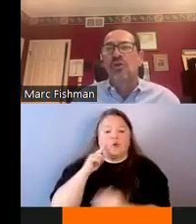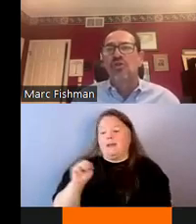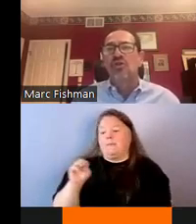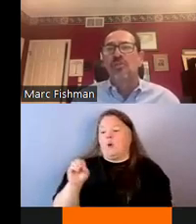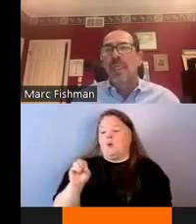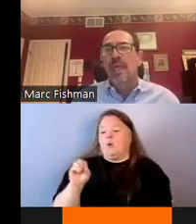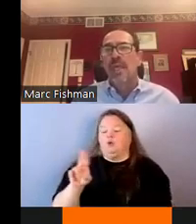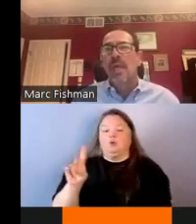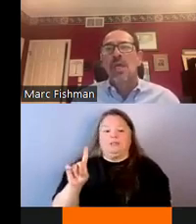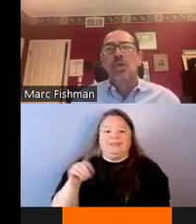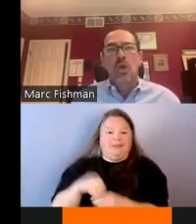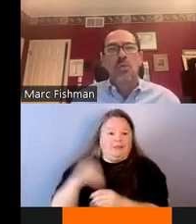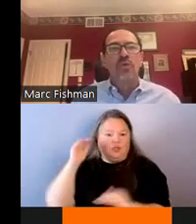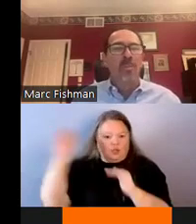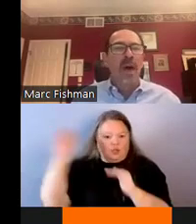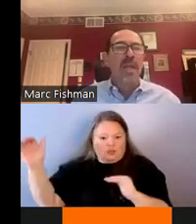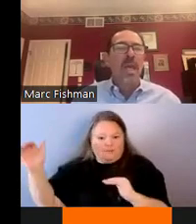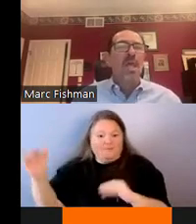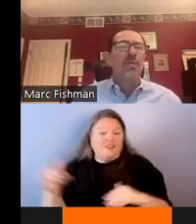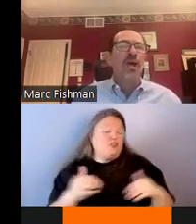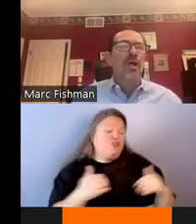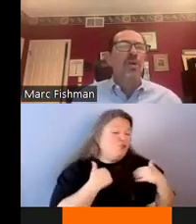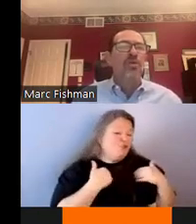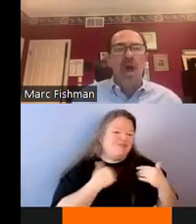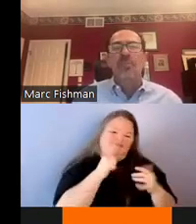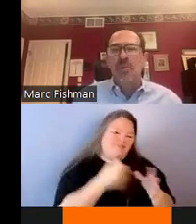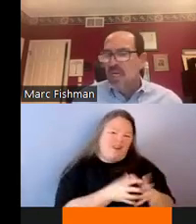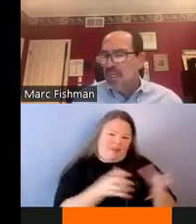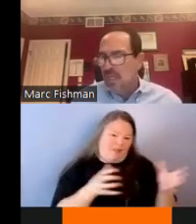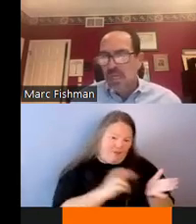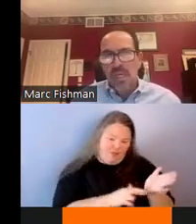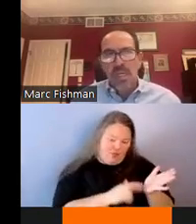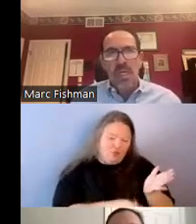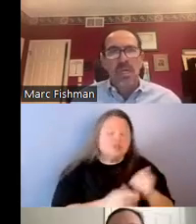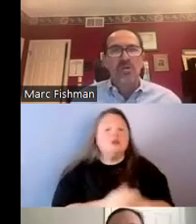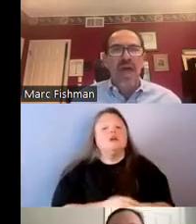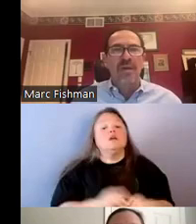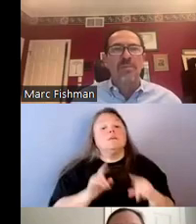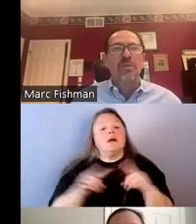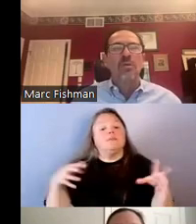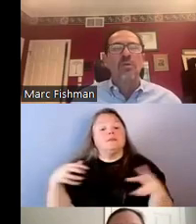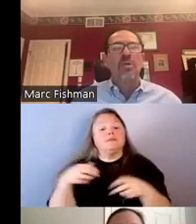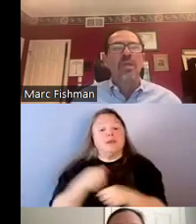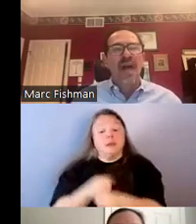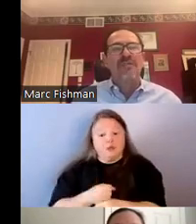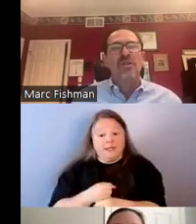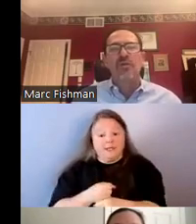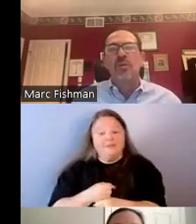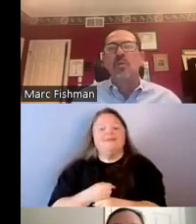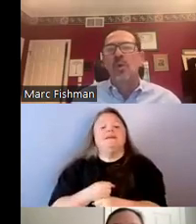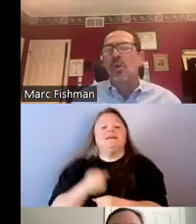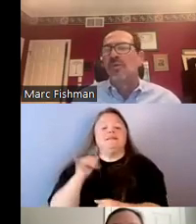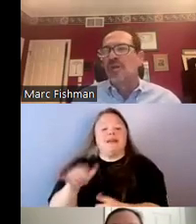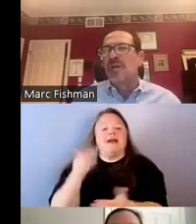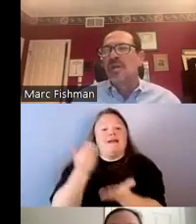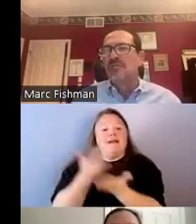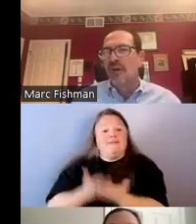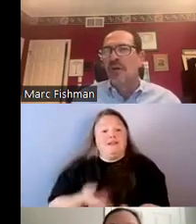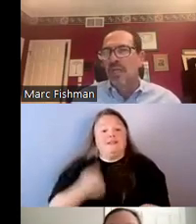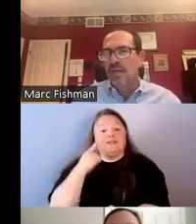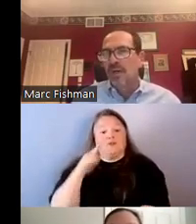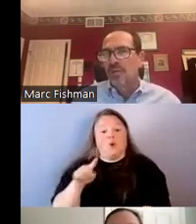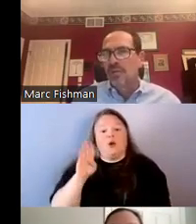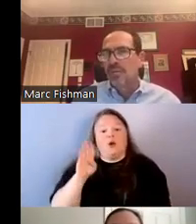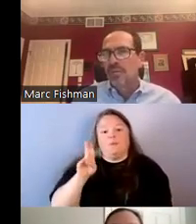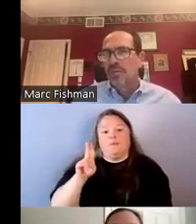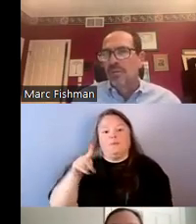as much research in youth, but the summary is that the evidence for buprenorphine is